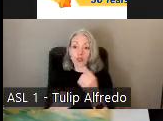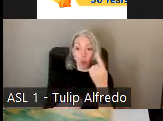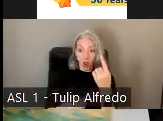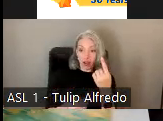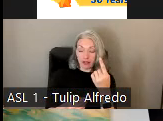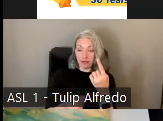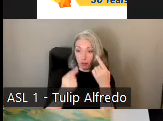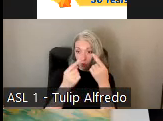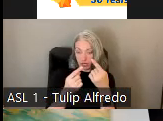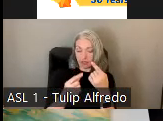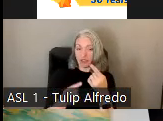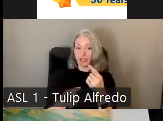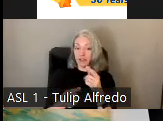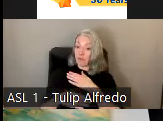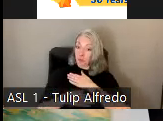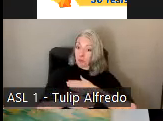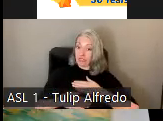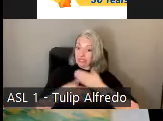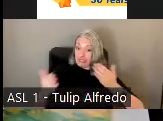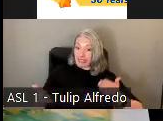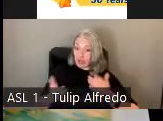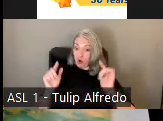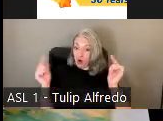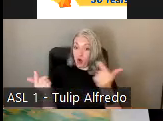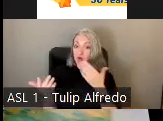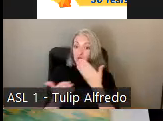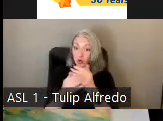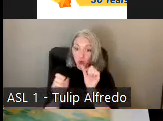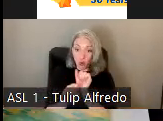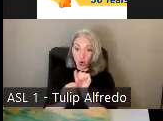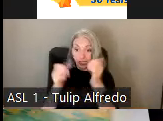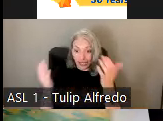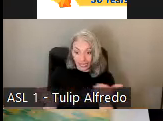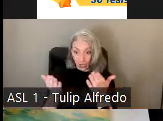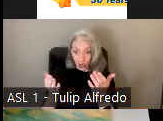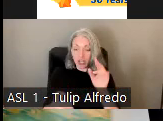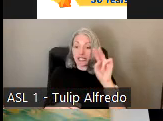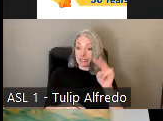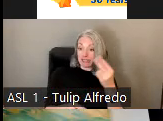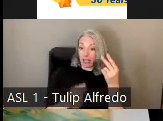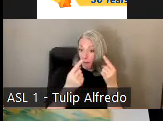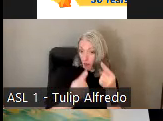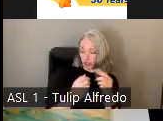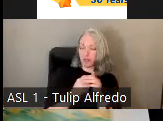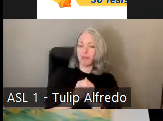to be part of the committee and to see how all the good work it's doing. A second would be